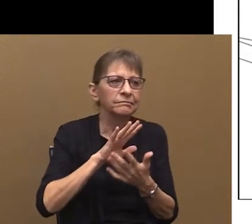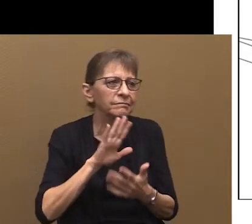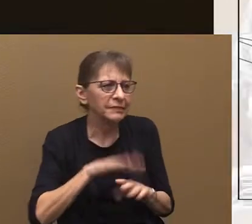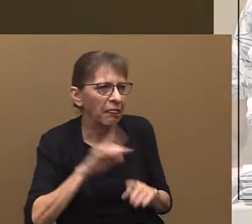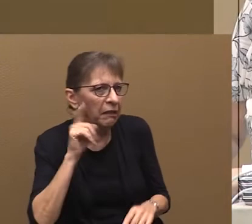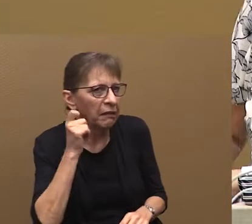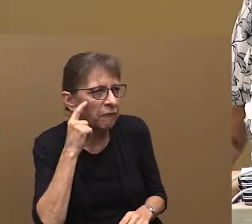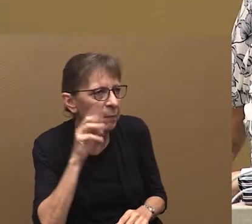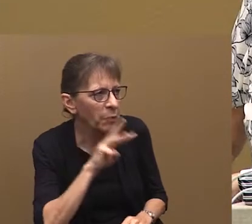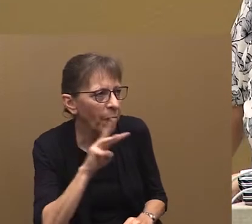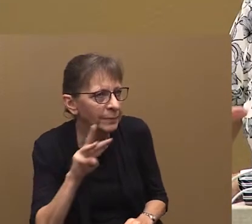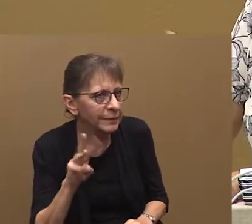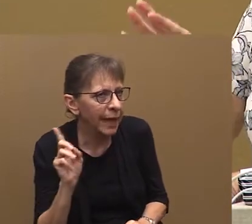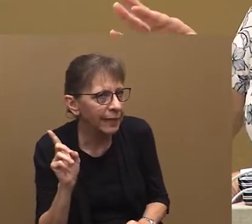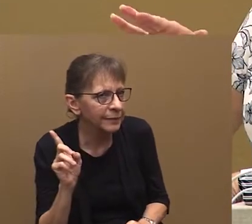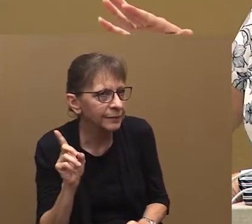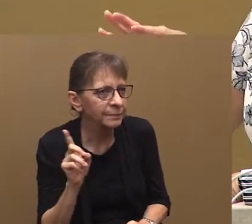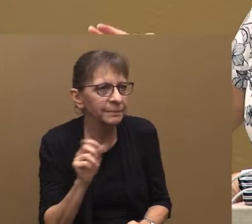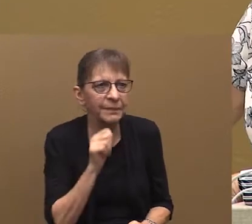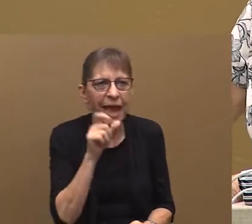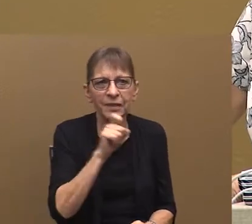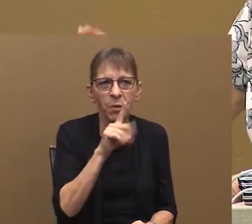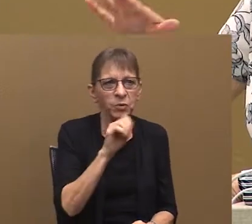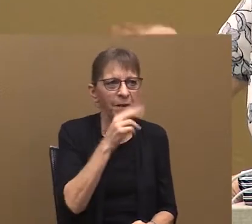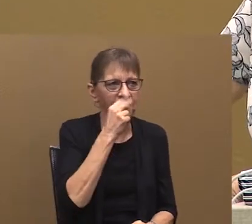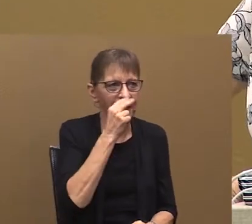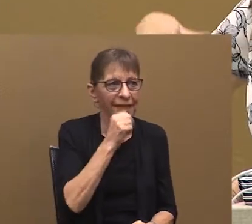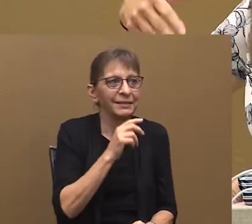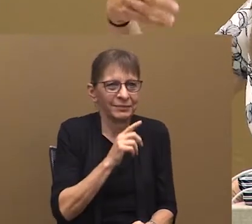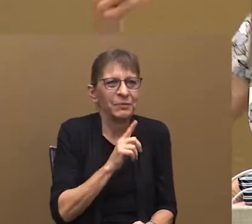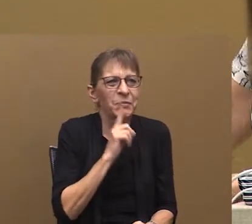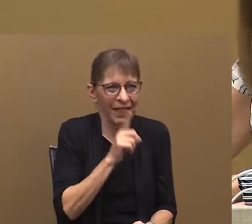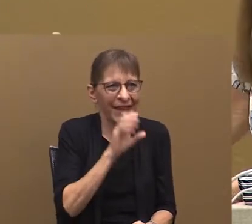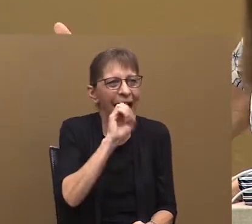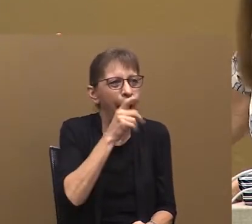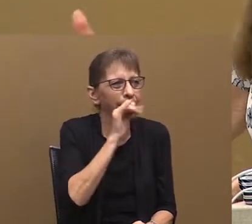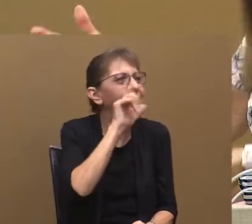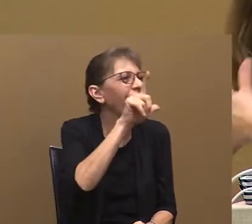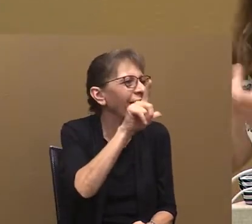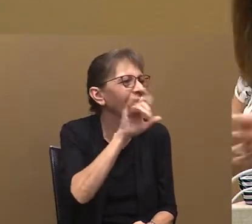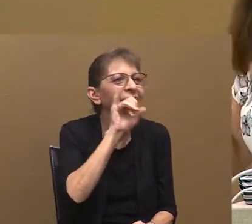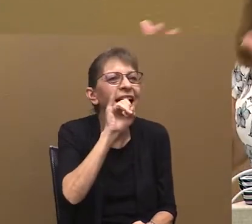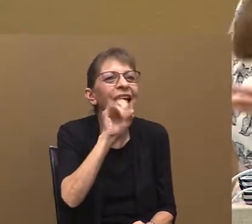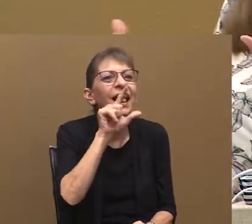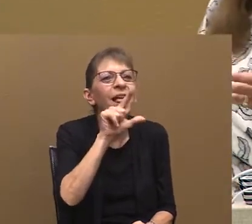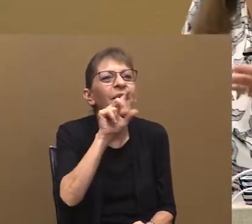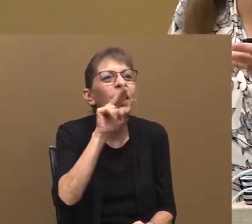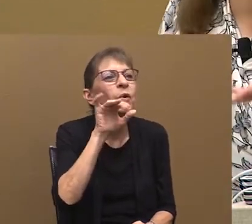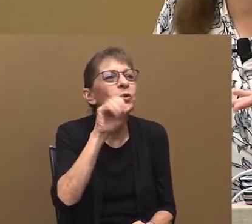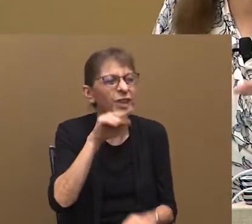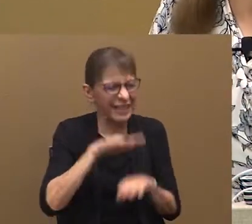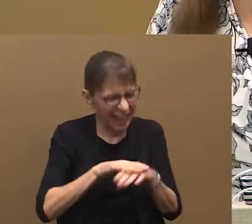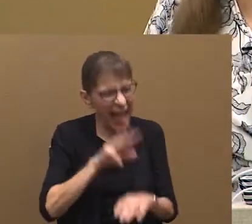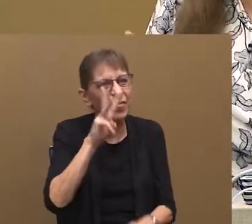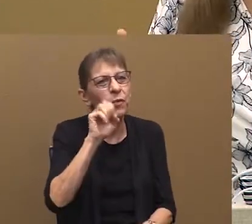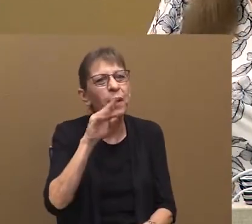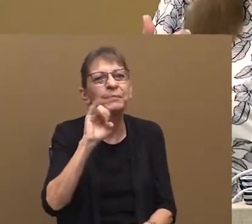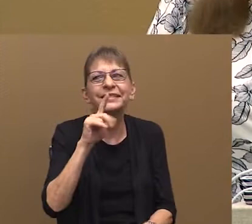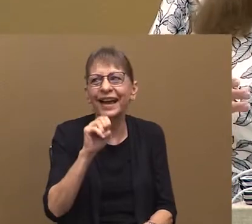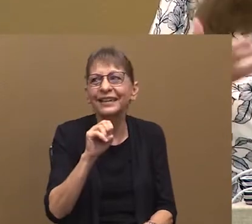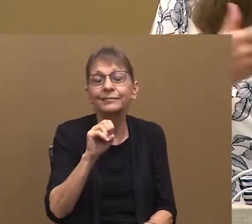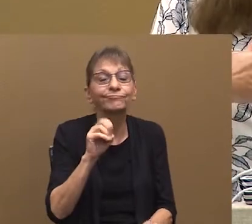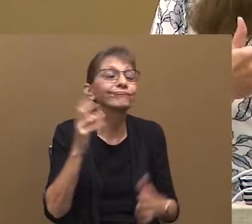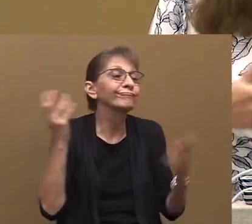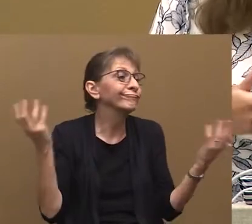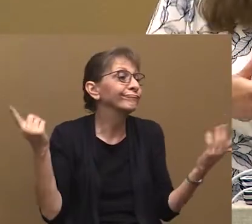the government website. This is not supposed to be funny. The optical illusions are on the government website. So you